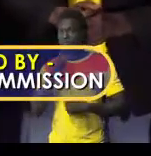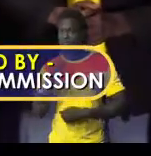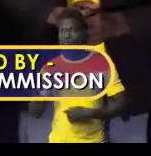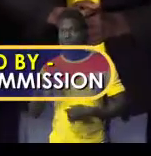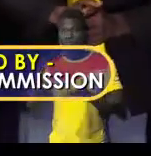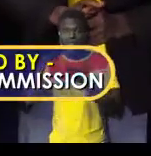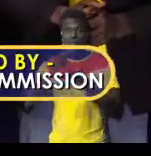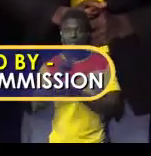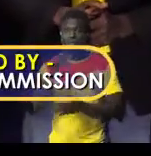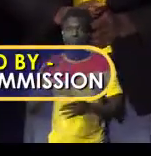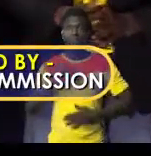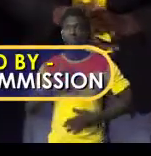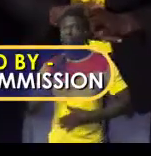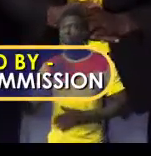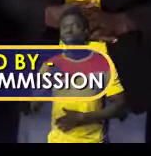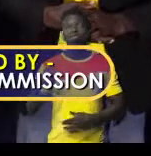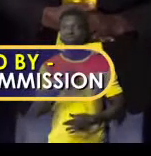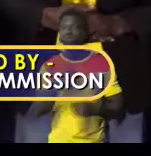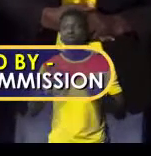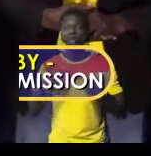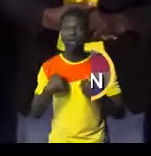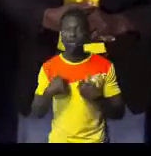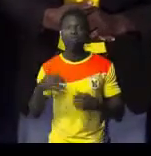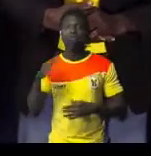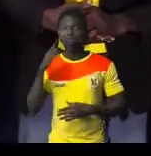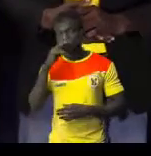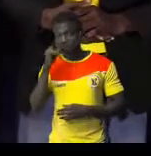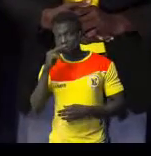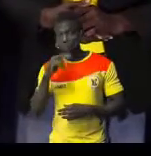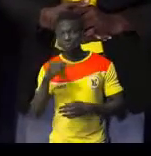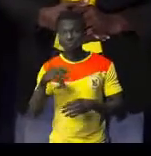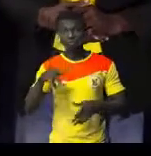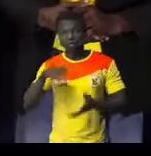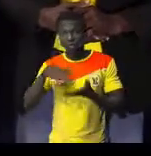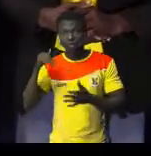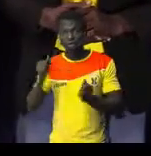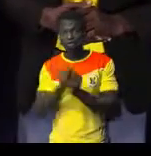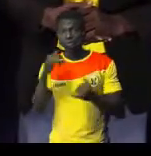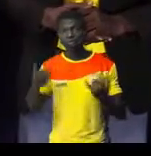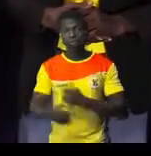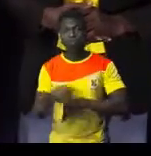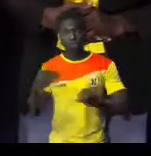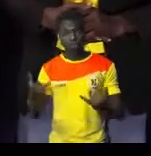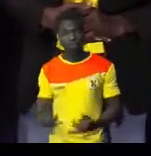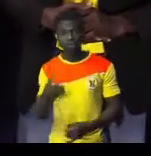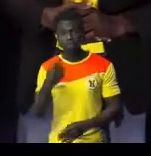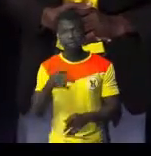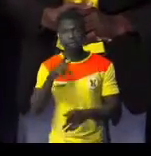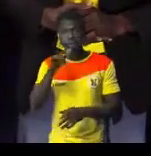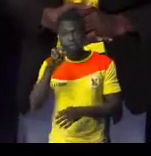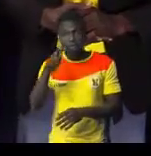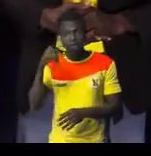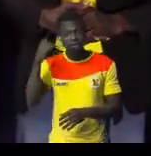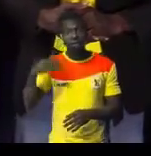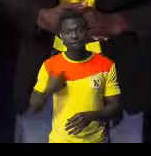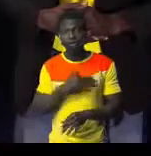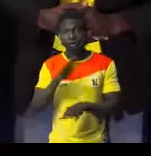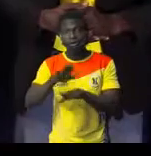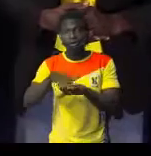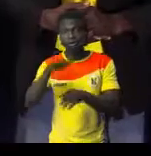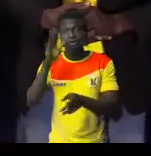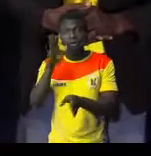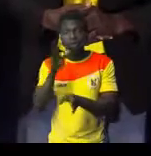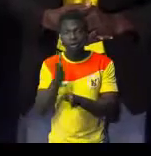been. We hope that you have enjoyed yourself because we have had fun learning with you today. Now, the link for our